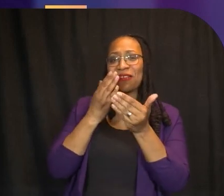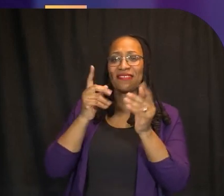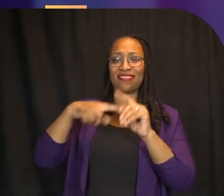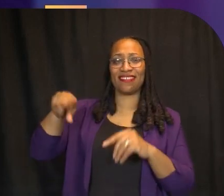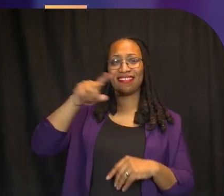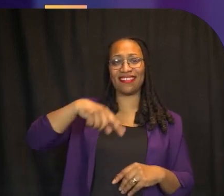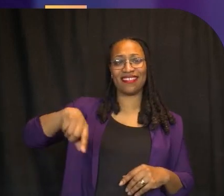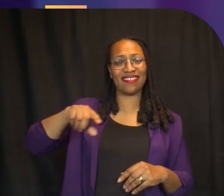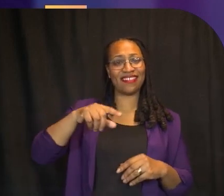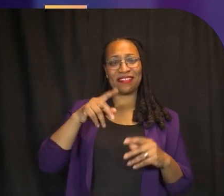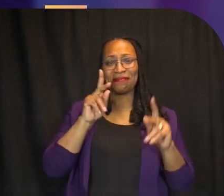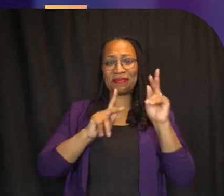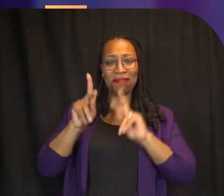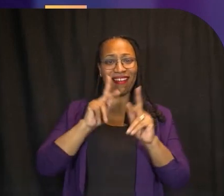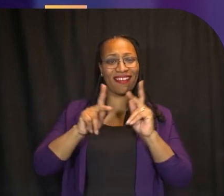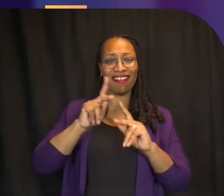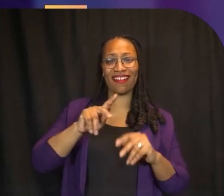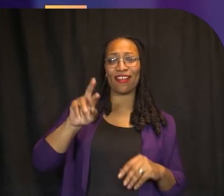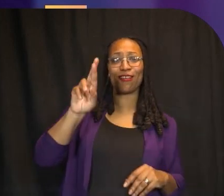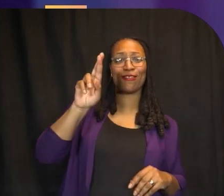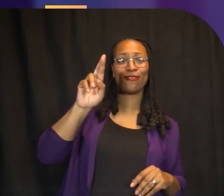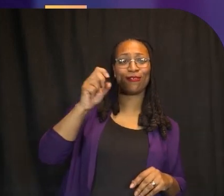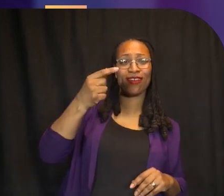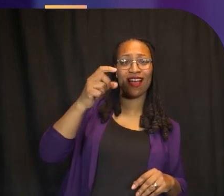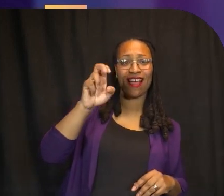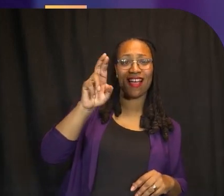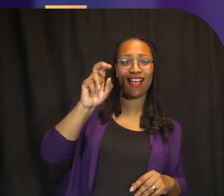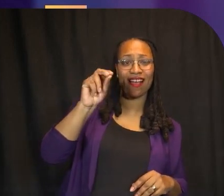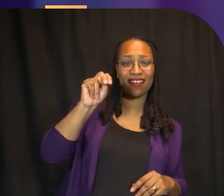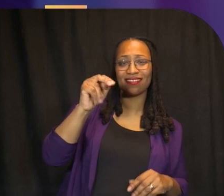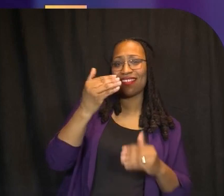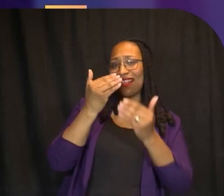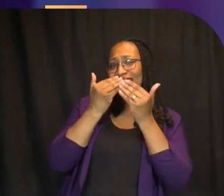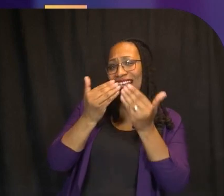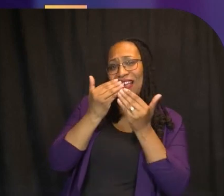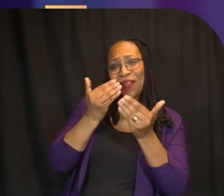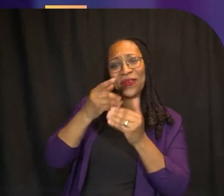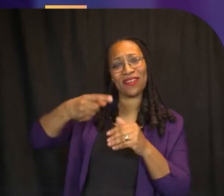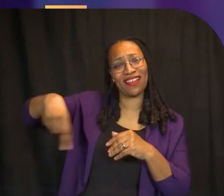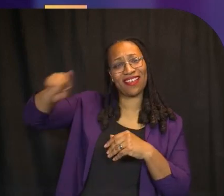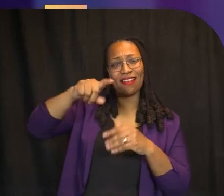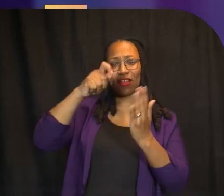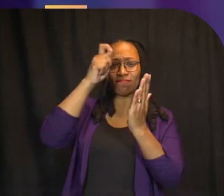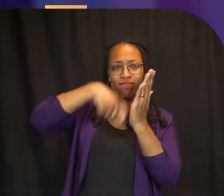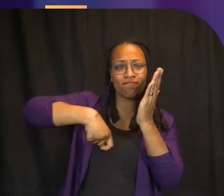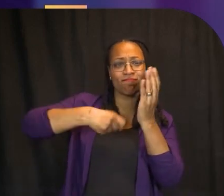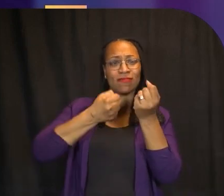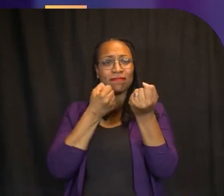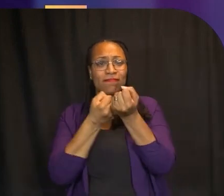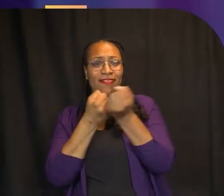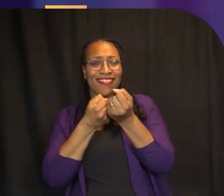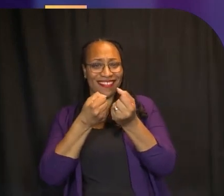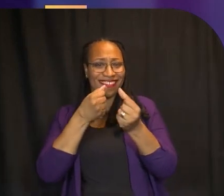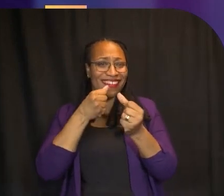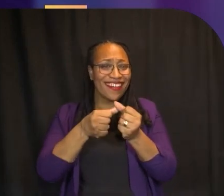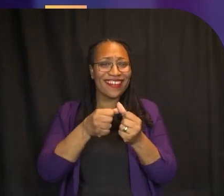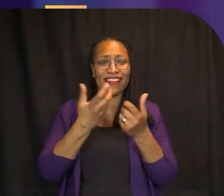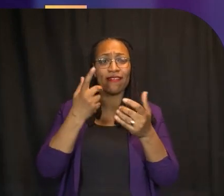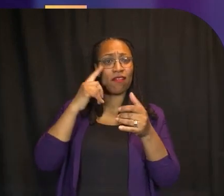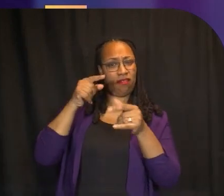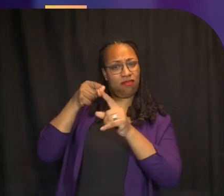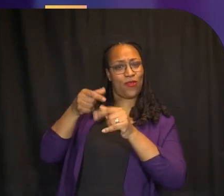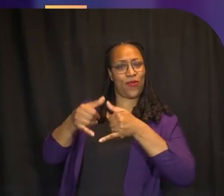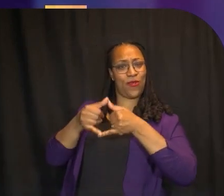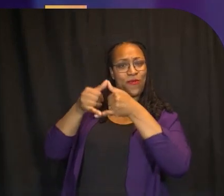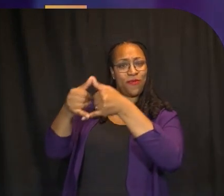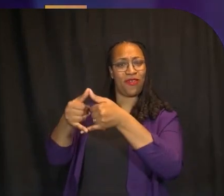co-founding member of AAPD's Disability Advisory Roundtable. Now please welcome Selma Blair. Enjoy the program, and